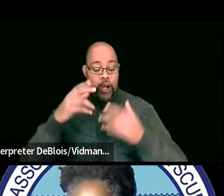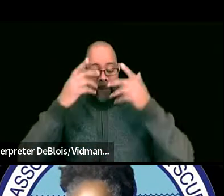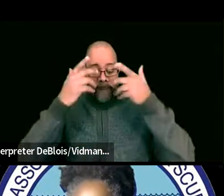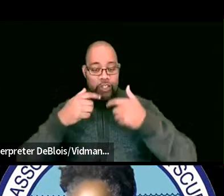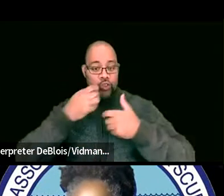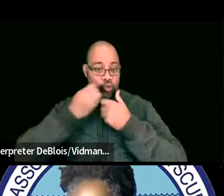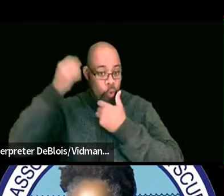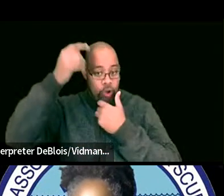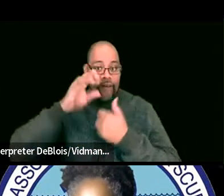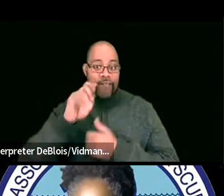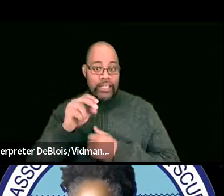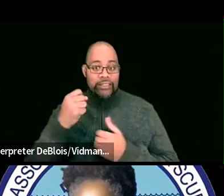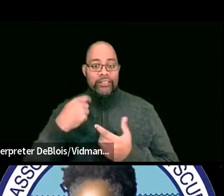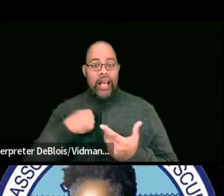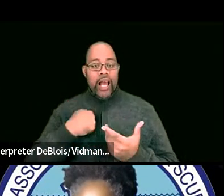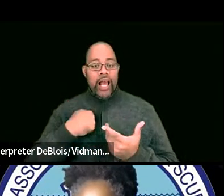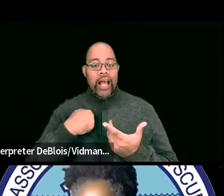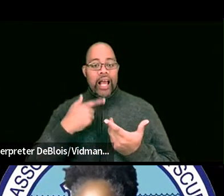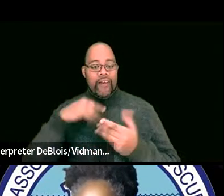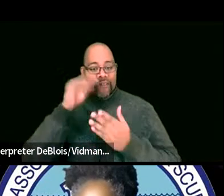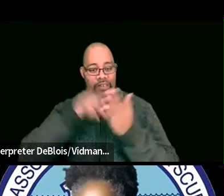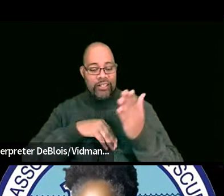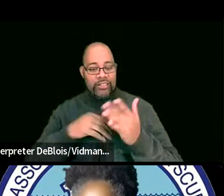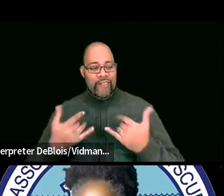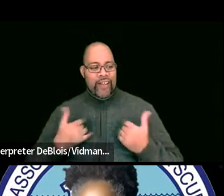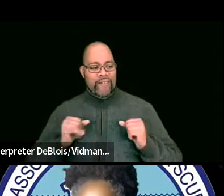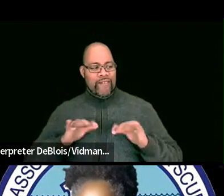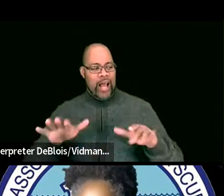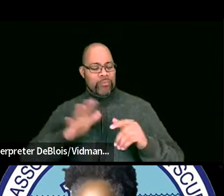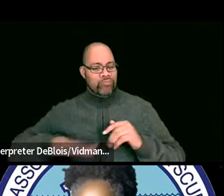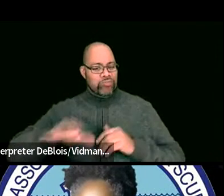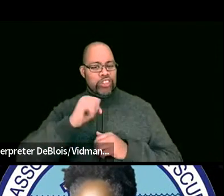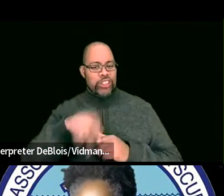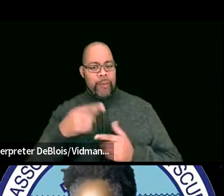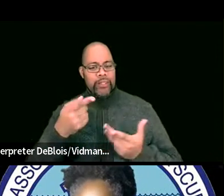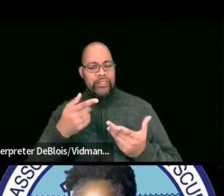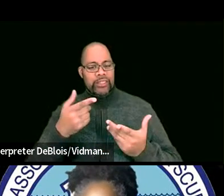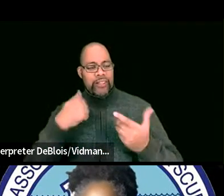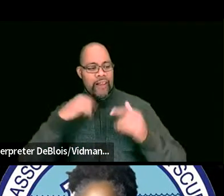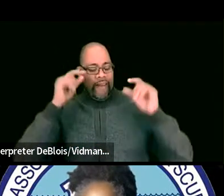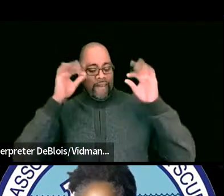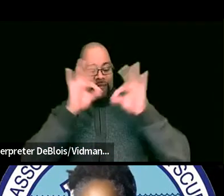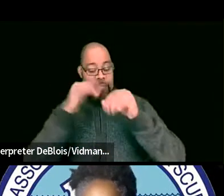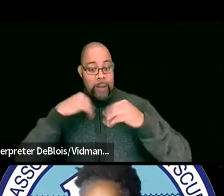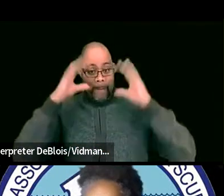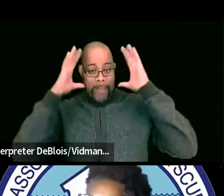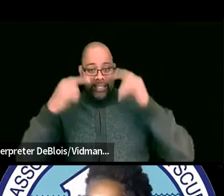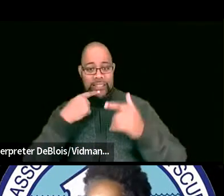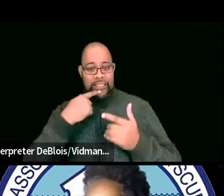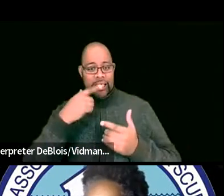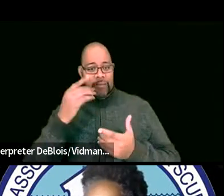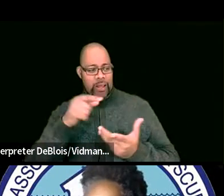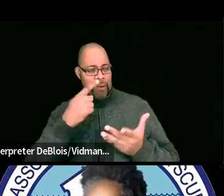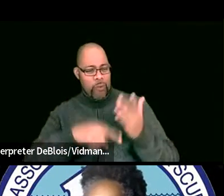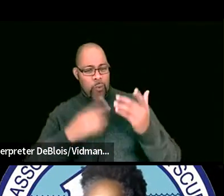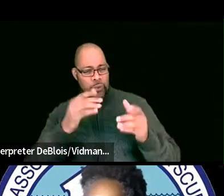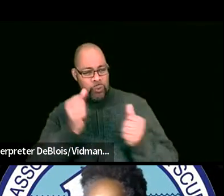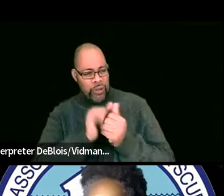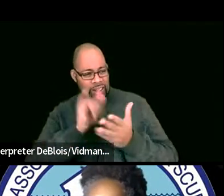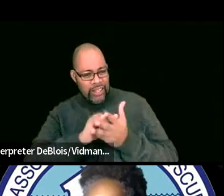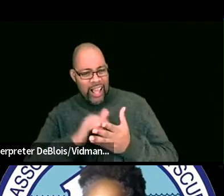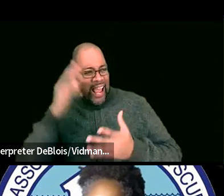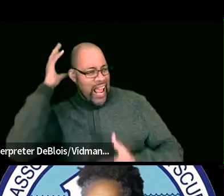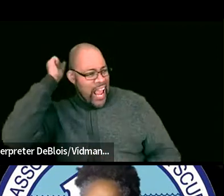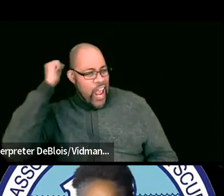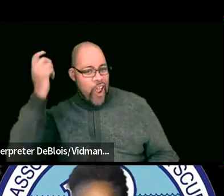and fins, I could kind of like fill out the vibe of the dive shop. And he's fitting me for my mask. And he's just like, man, but what are you going to do with that